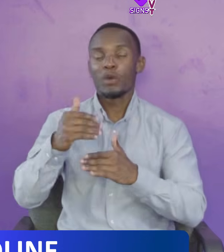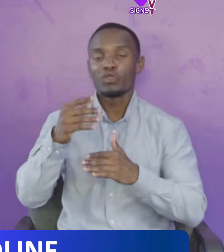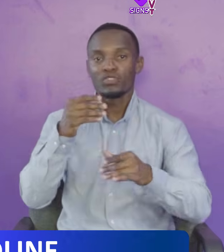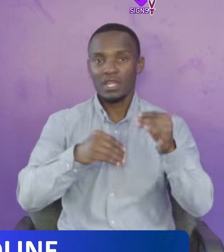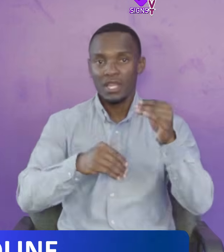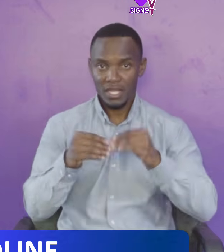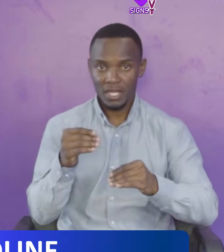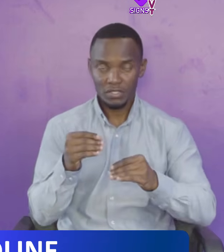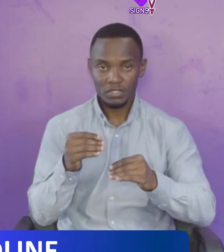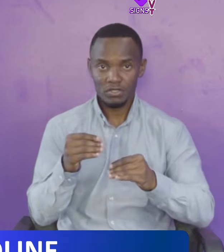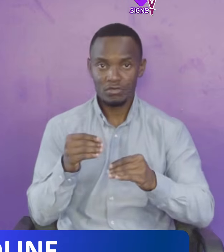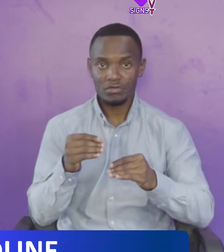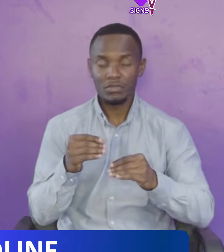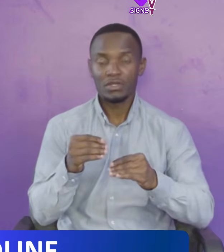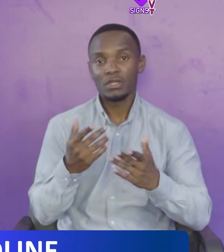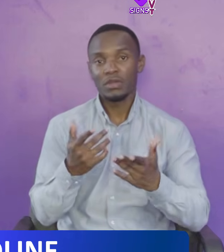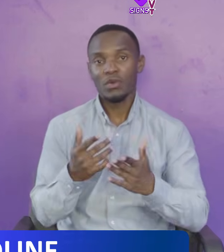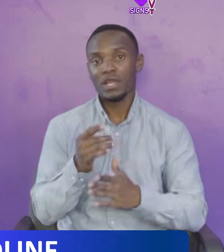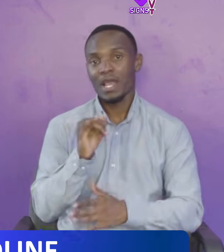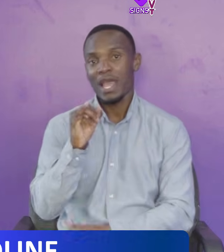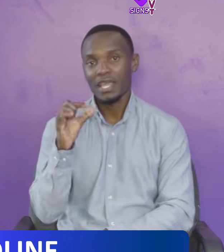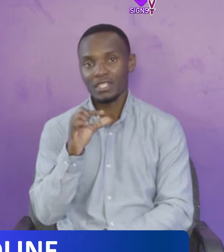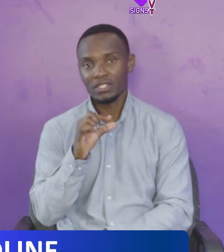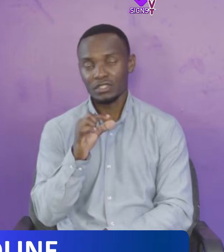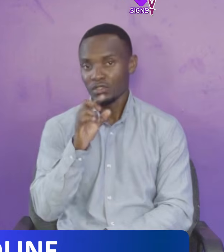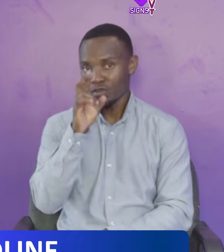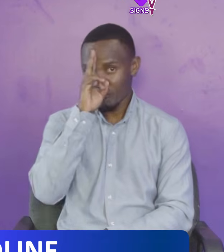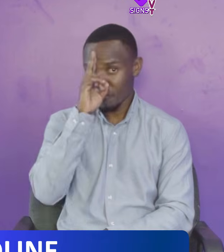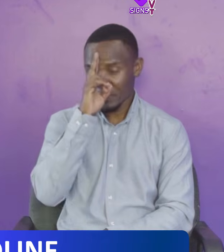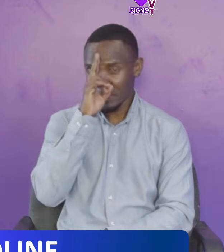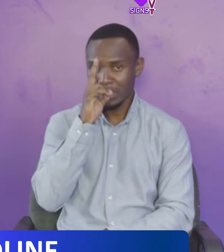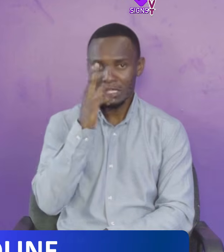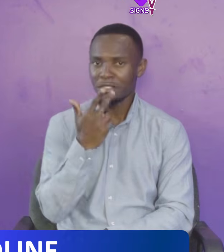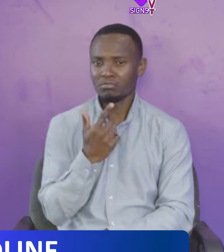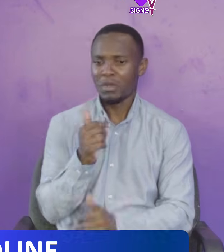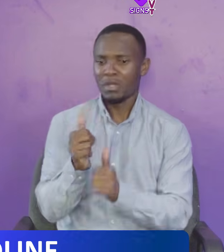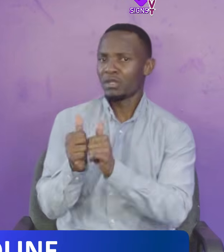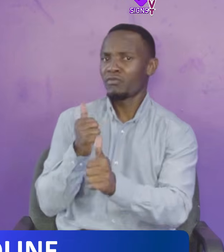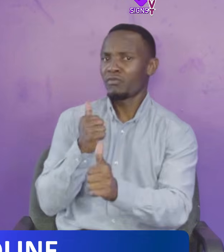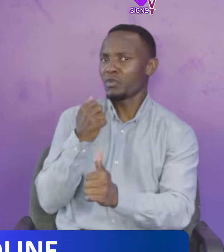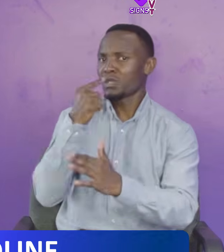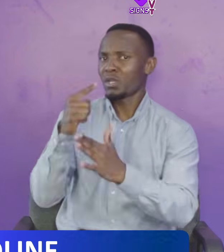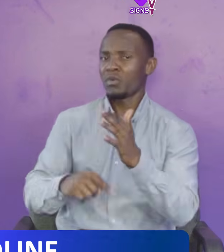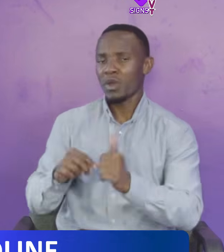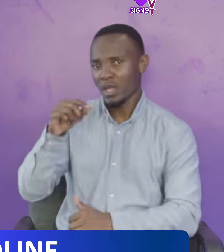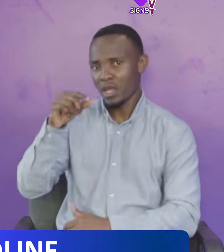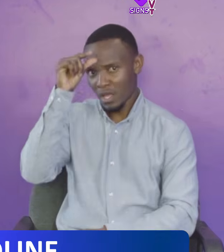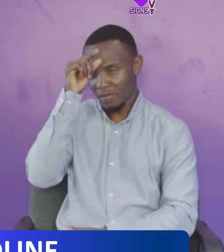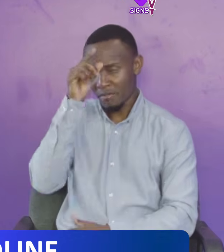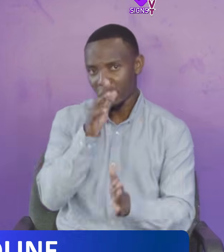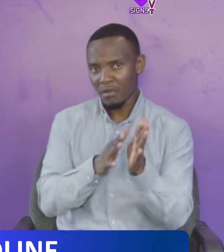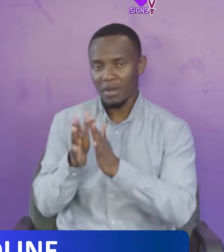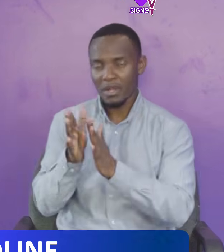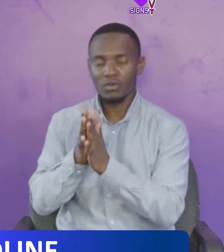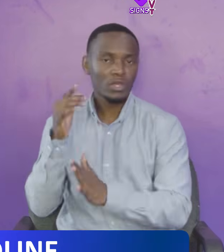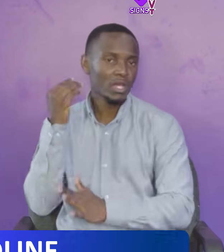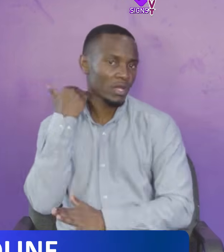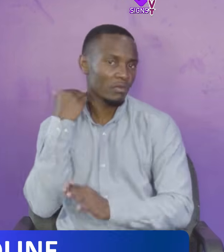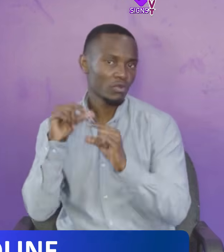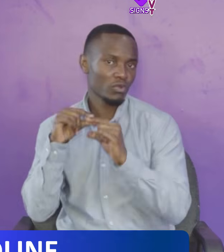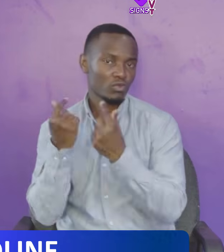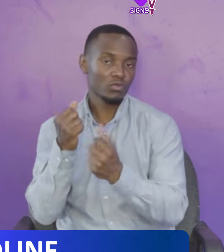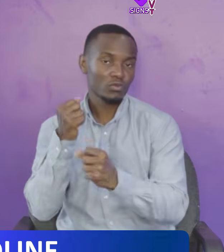the Inspector General of Police dismissed claims that the government collaborated with goons to rig the elections. Here